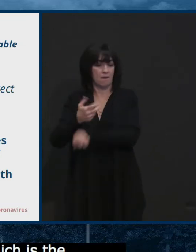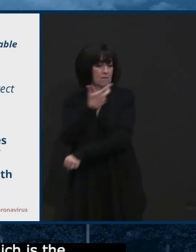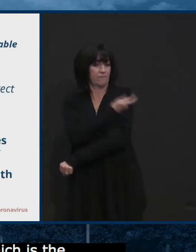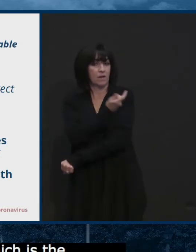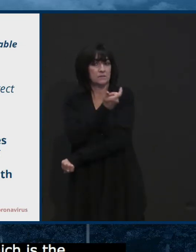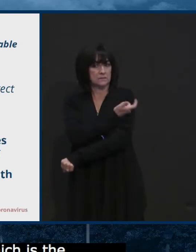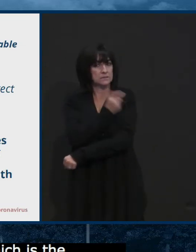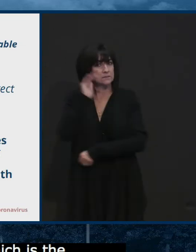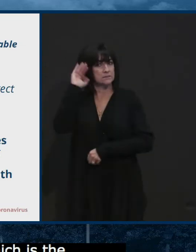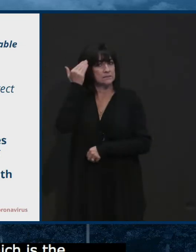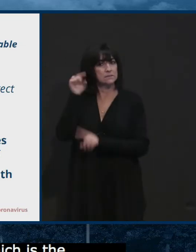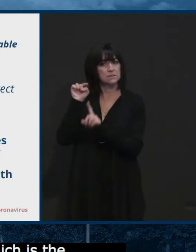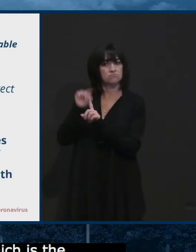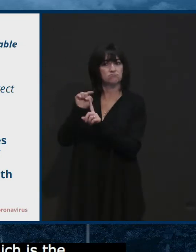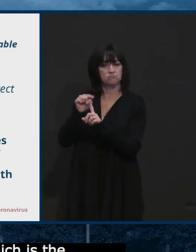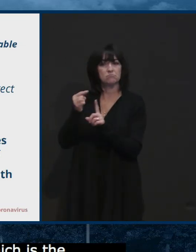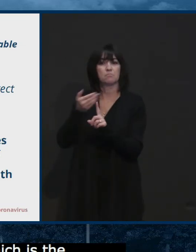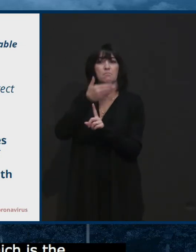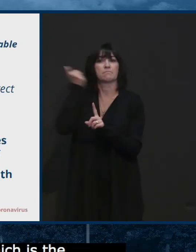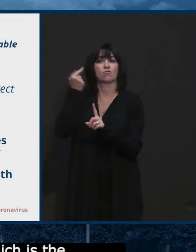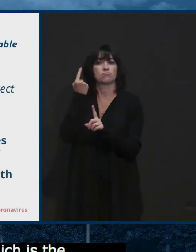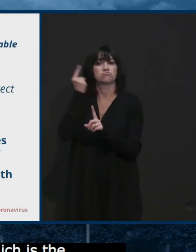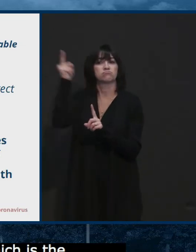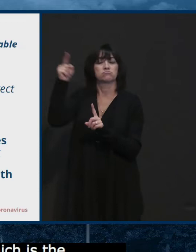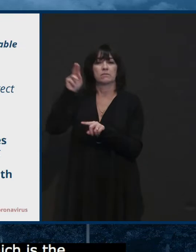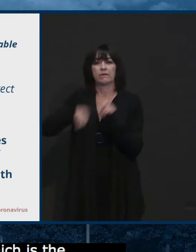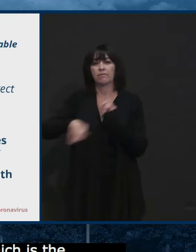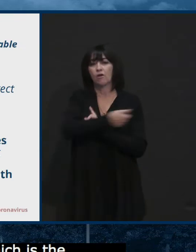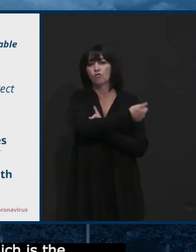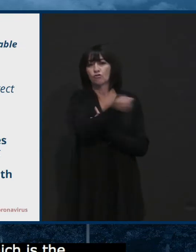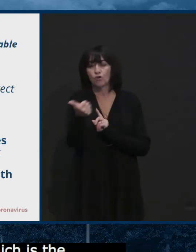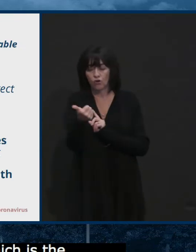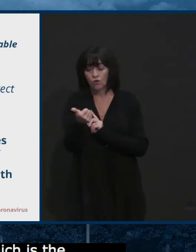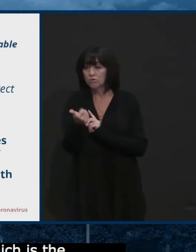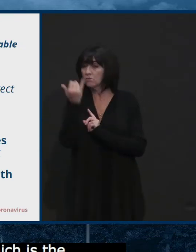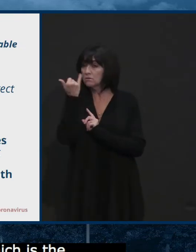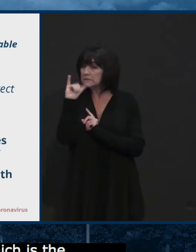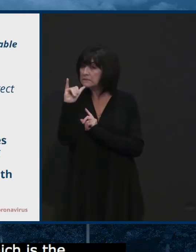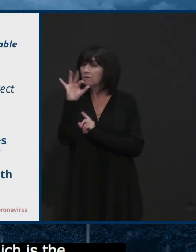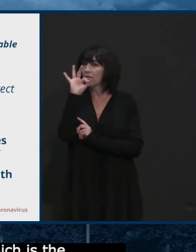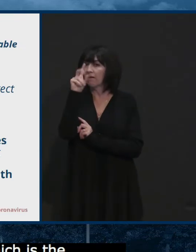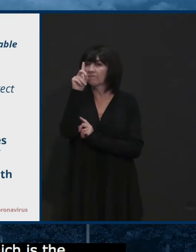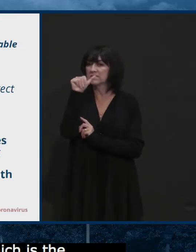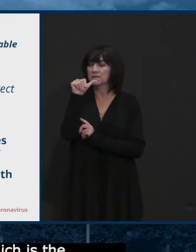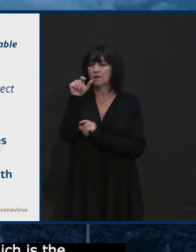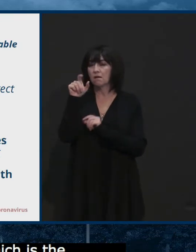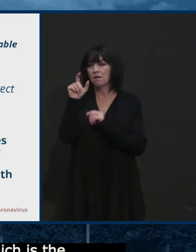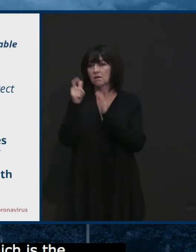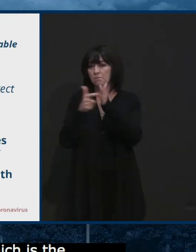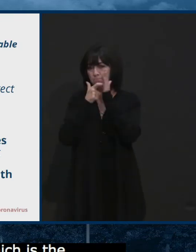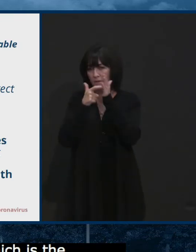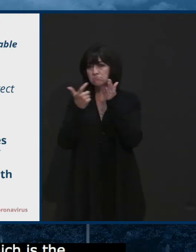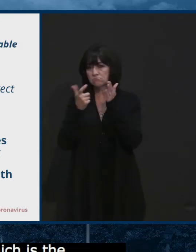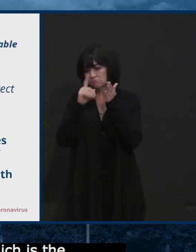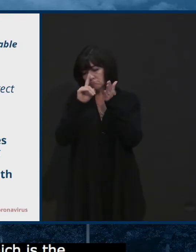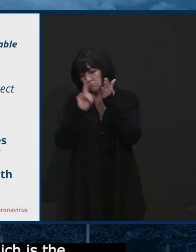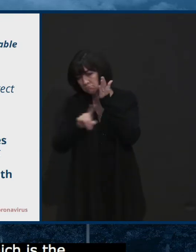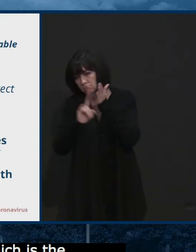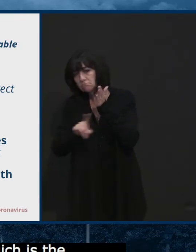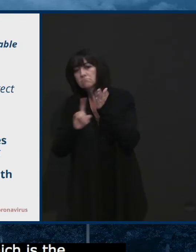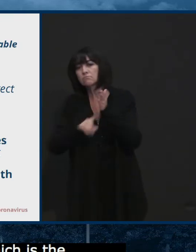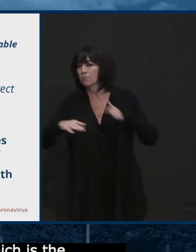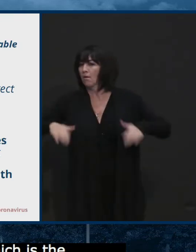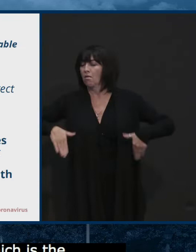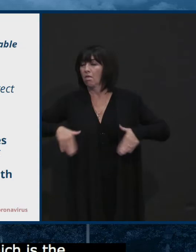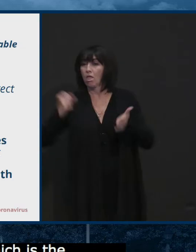still needs to complete the FDA review and approval process, but we in Delaware continue to ready ourselves for the receipt of